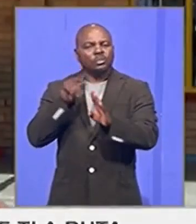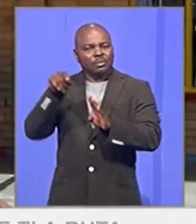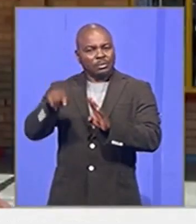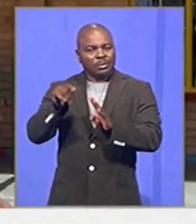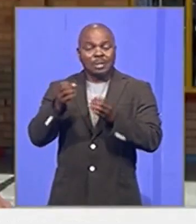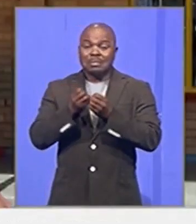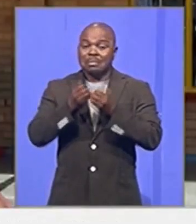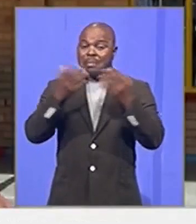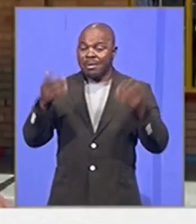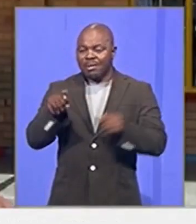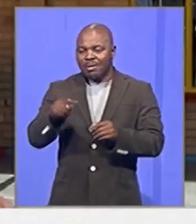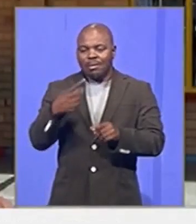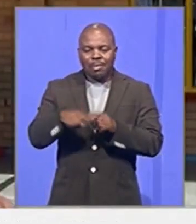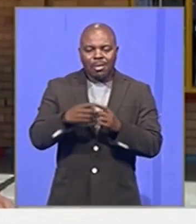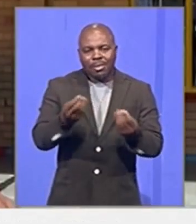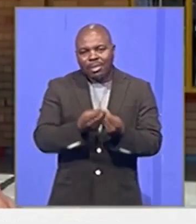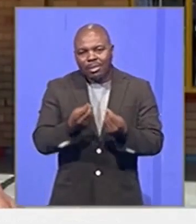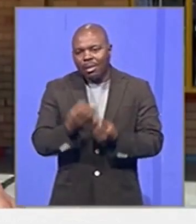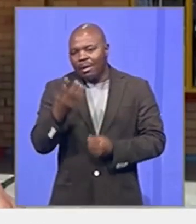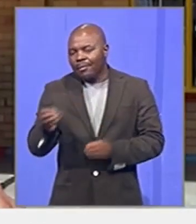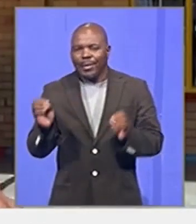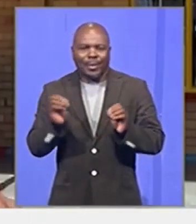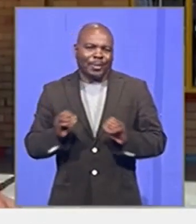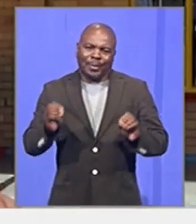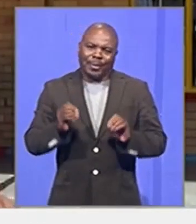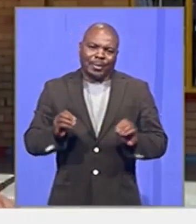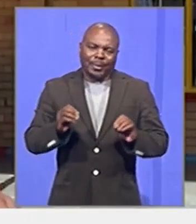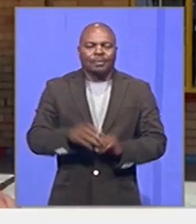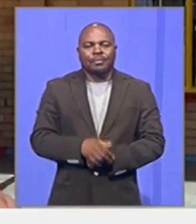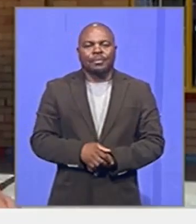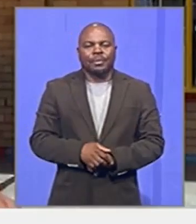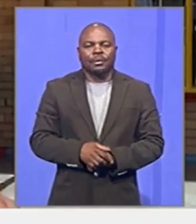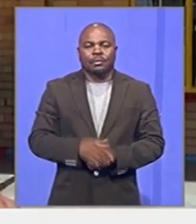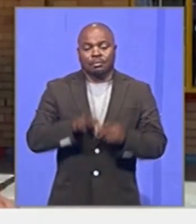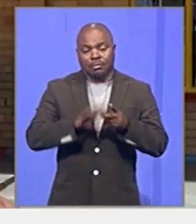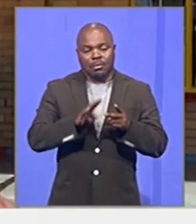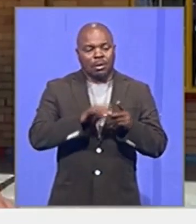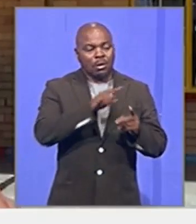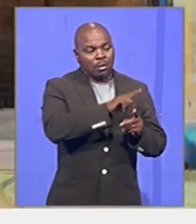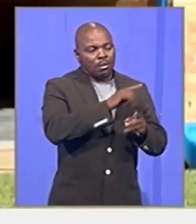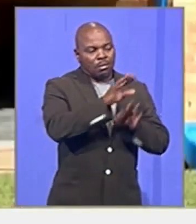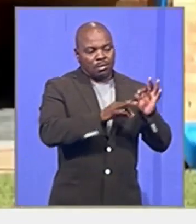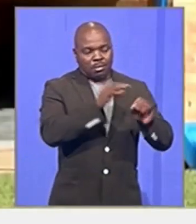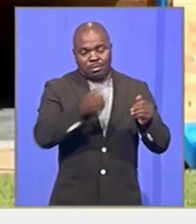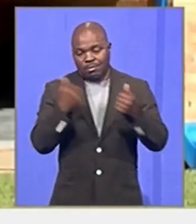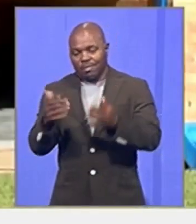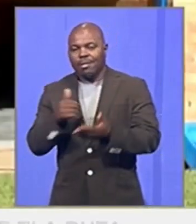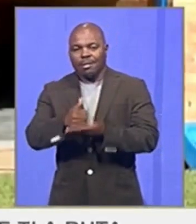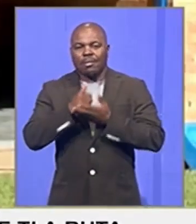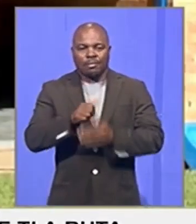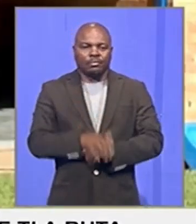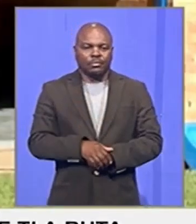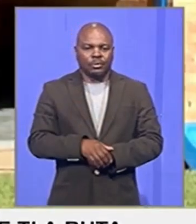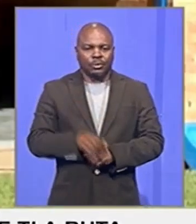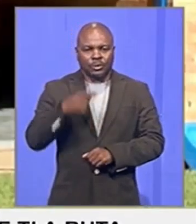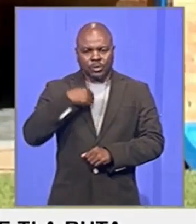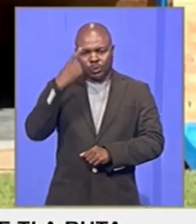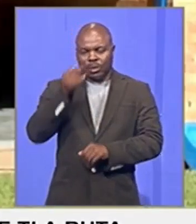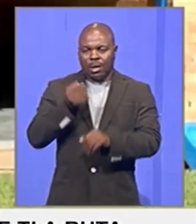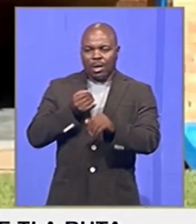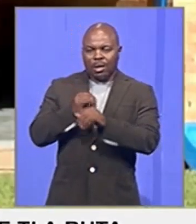tsona ha dina dibapadiswa kapa dintho tse hlokehang bakeng sa dikretjhe. We're going to be reaching out to 40 early